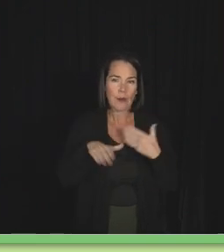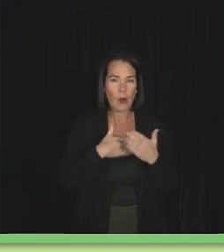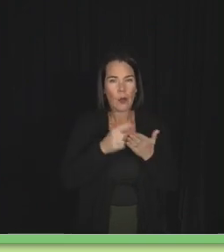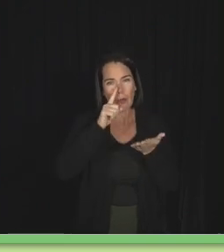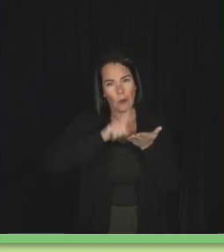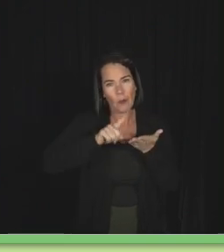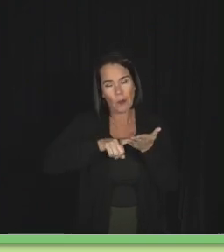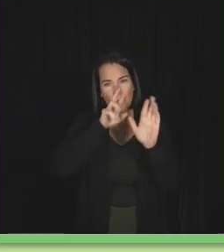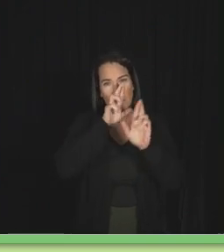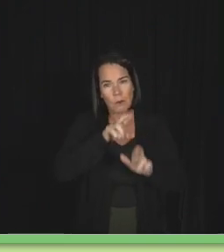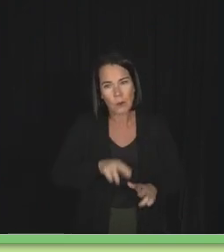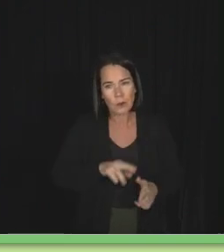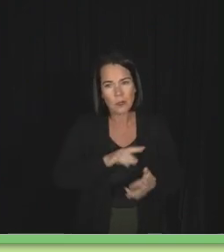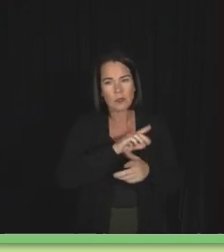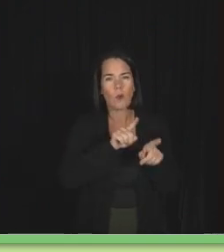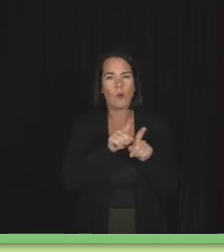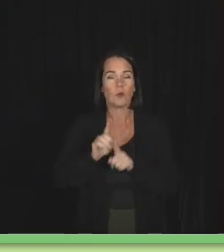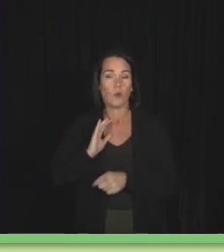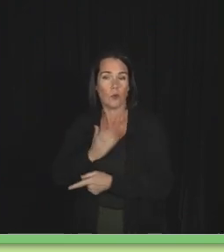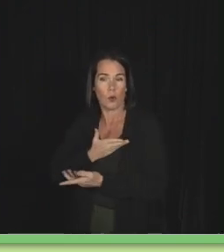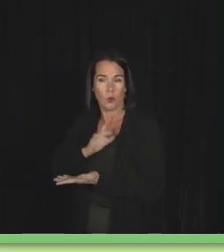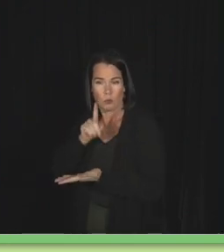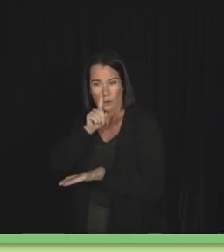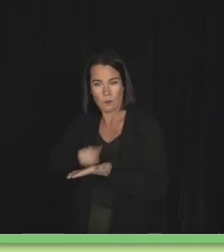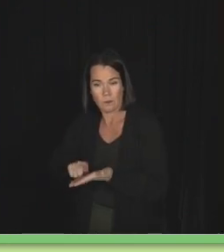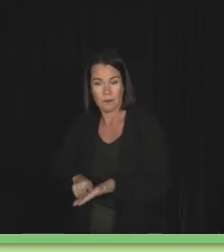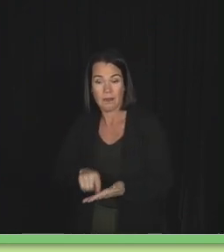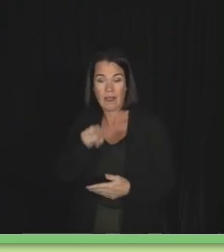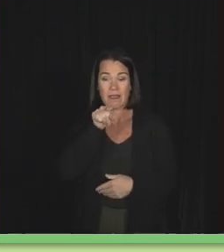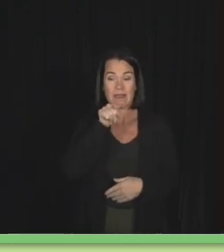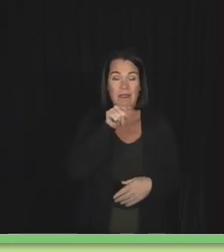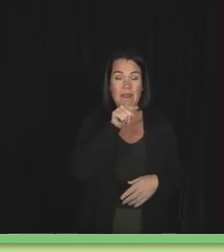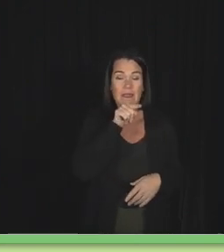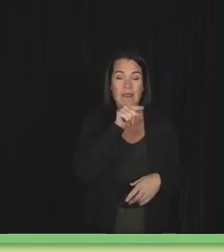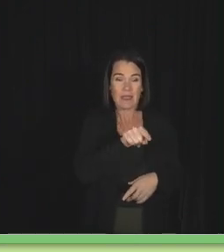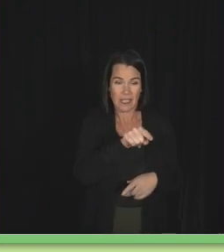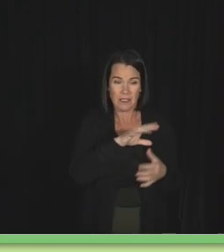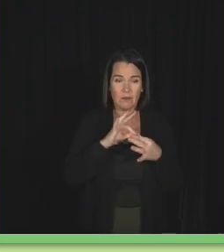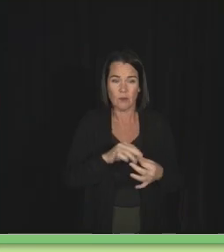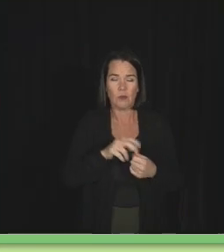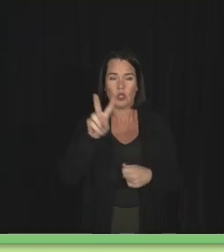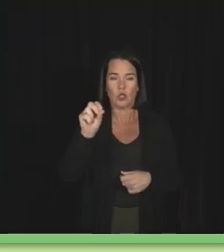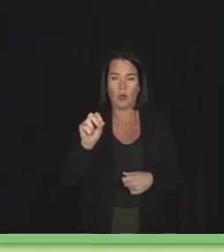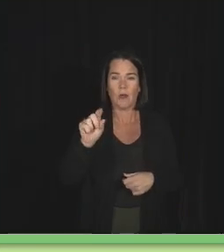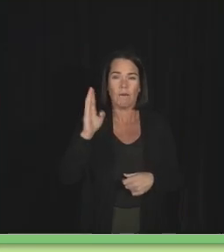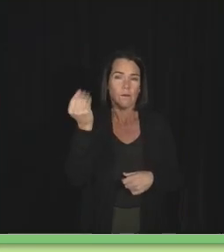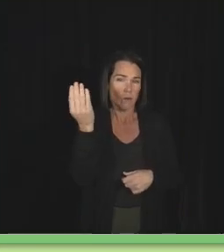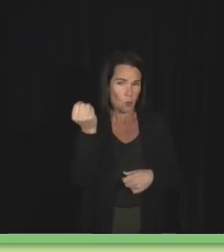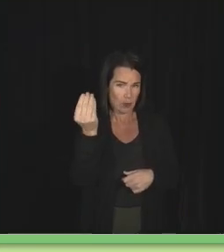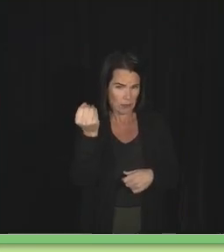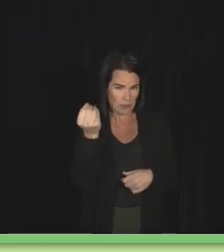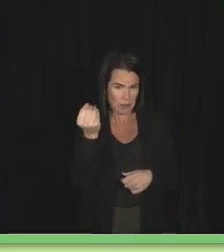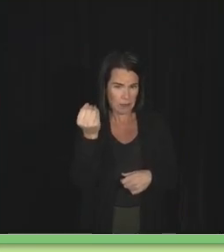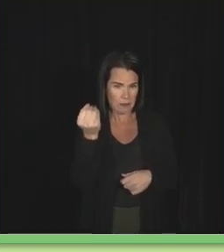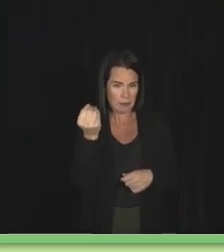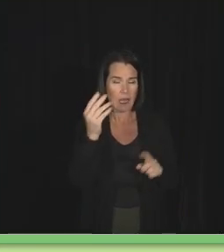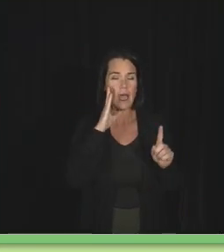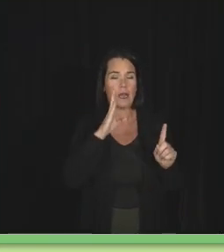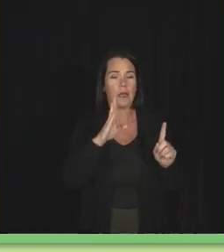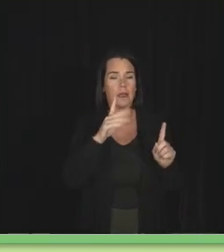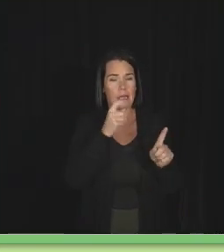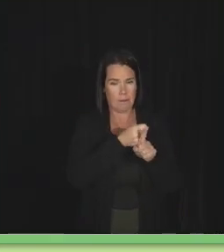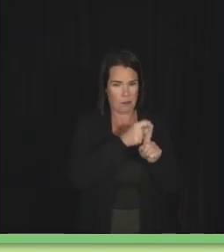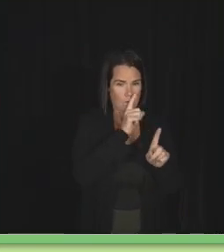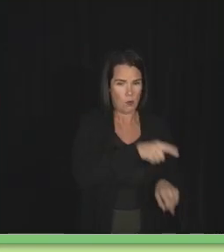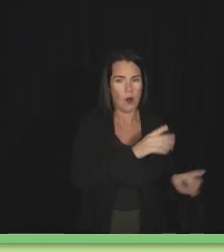we've done. And this is for 2014's impact report, and we'll be putting one out for 2025